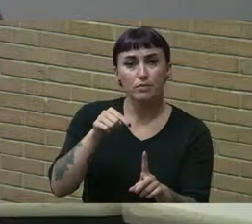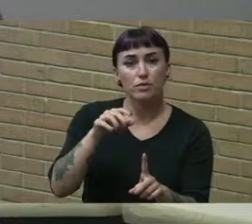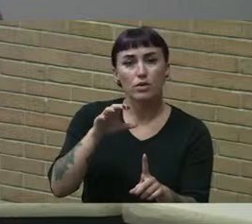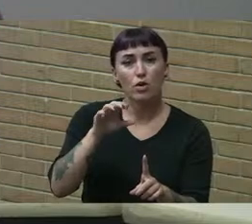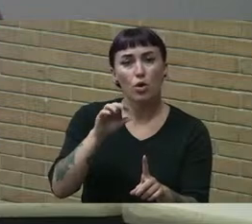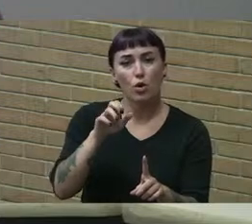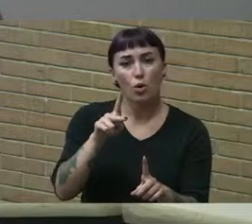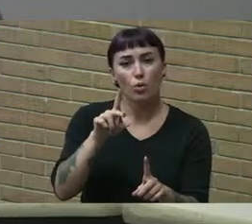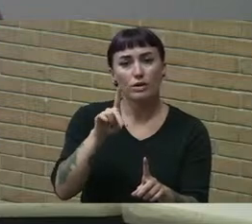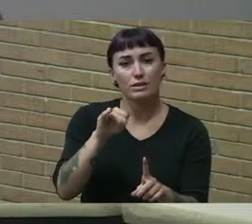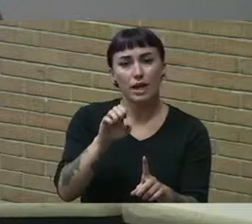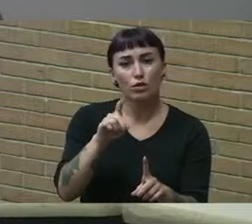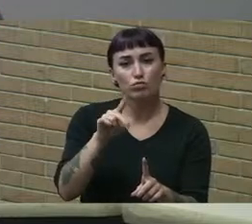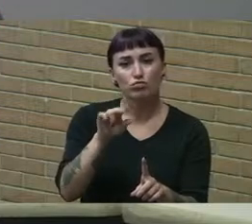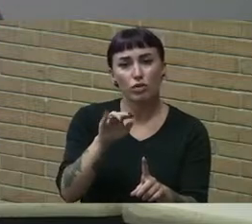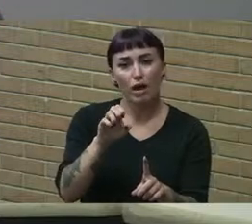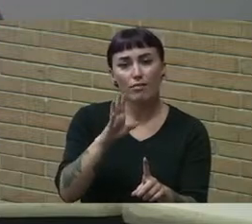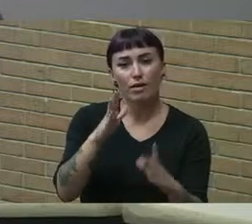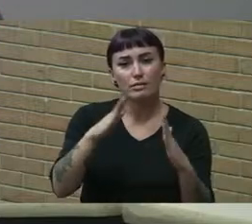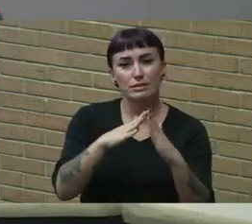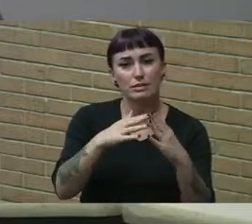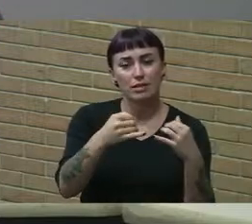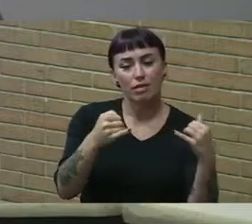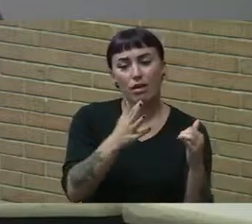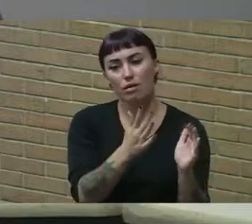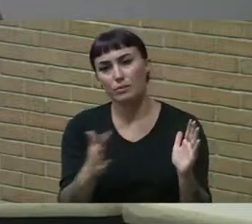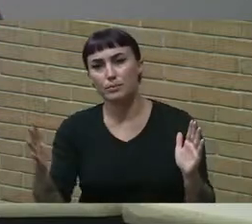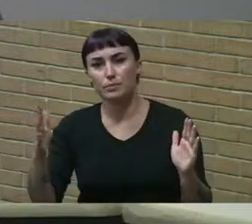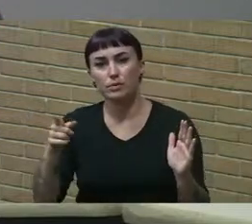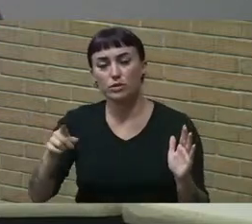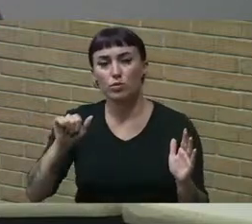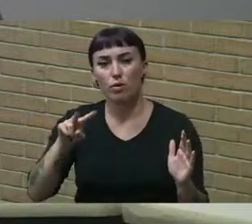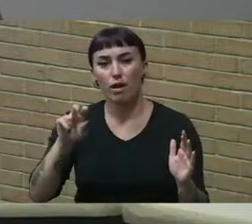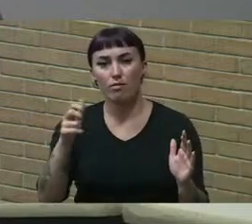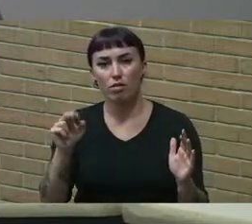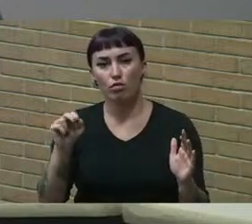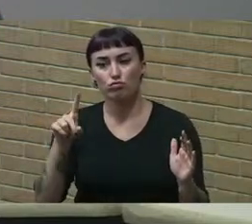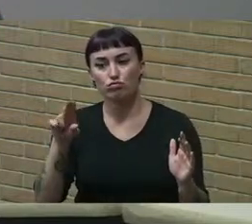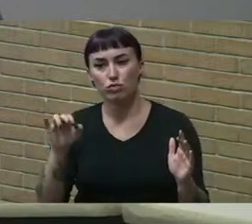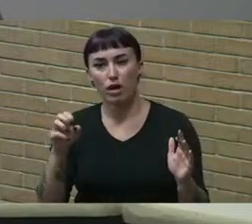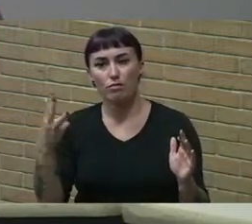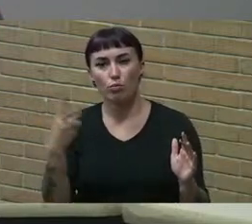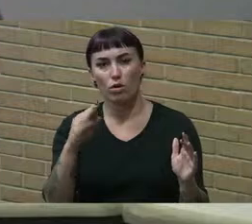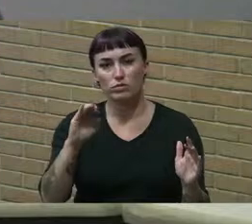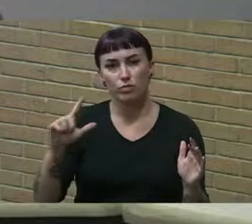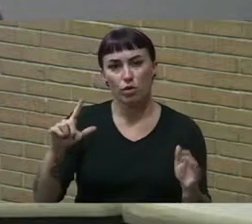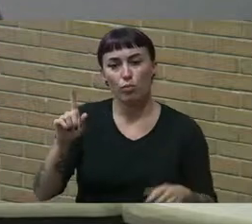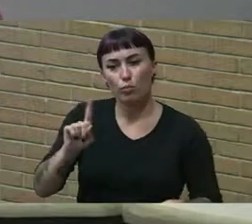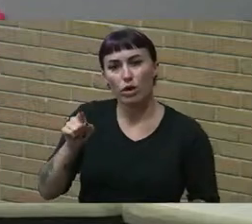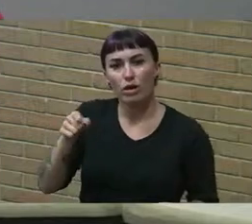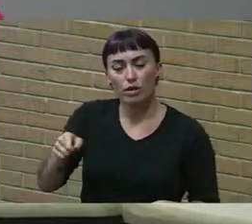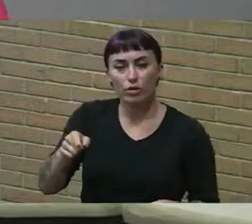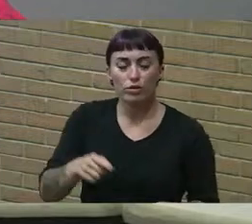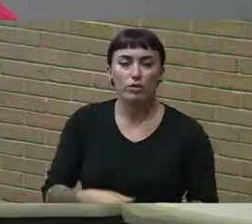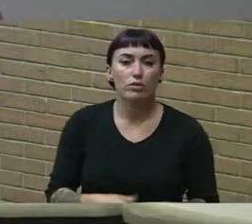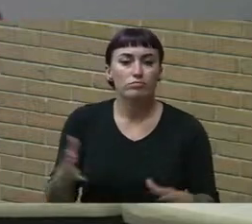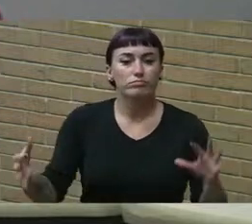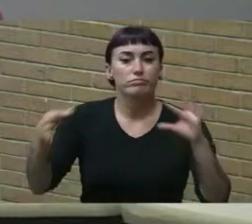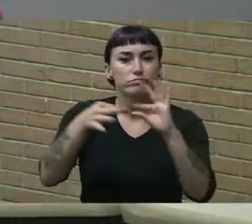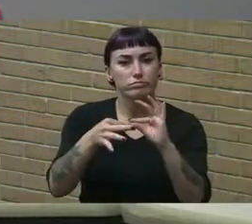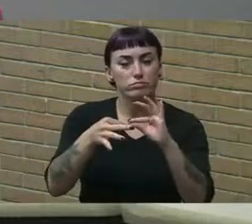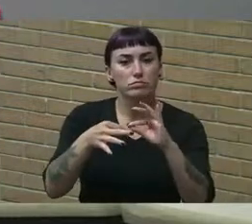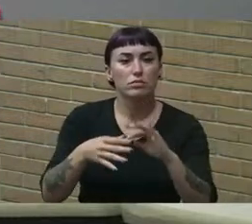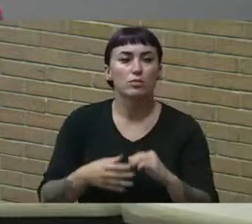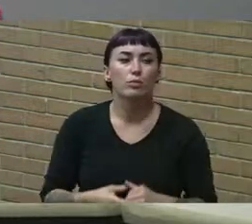Oakdale Drive at the city line through to Avalon Drive at Westfall, where it connects with